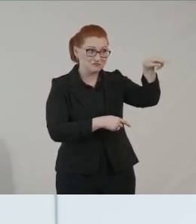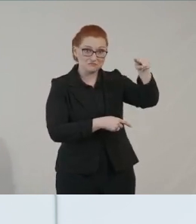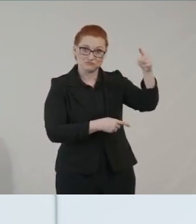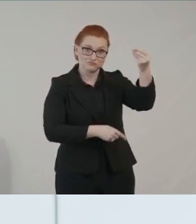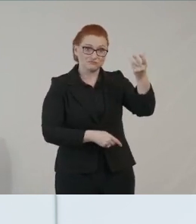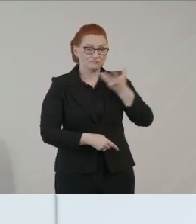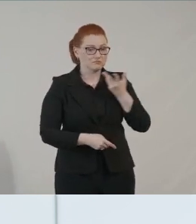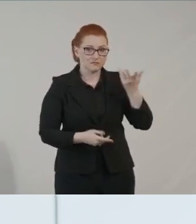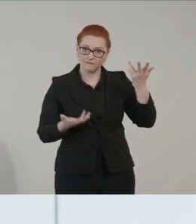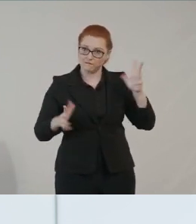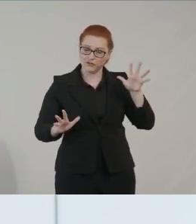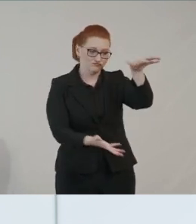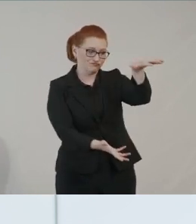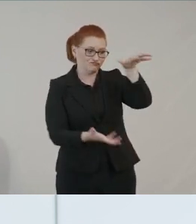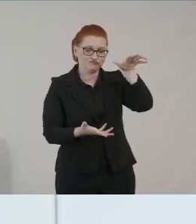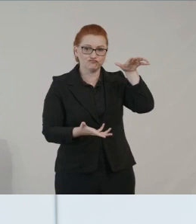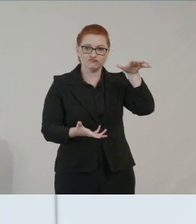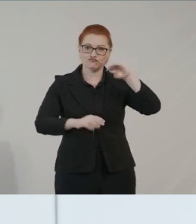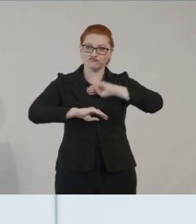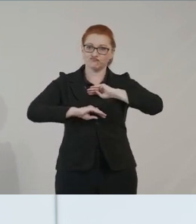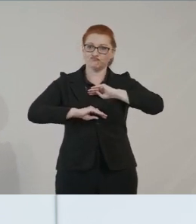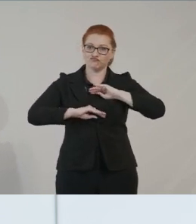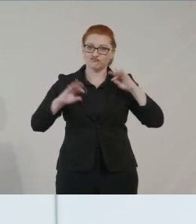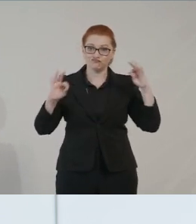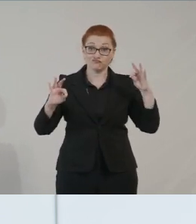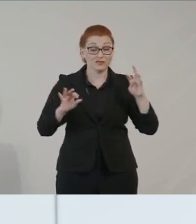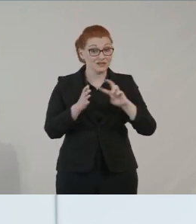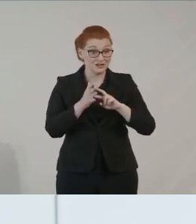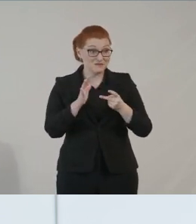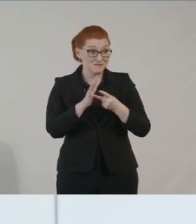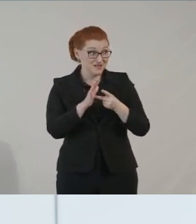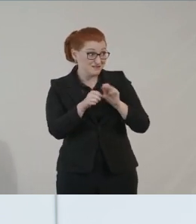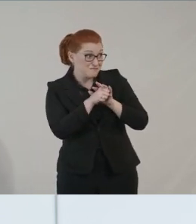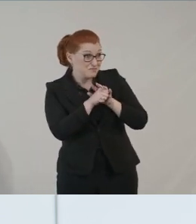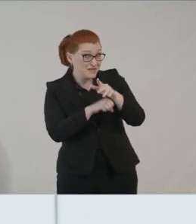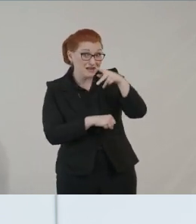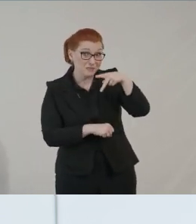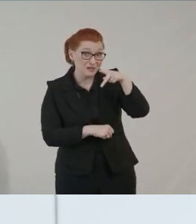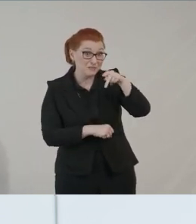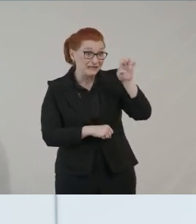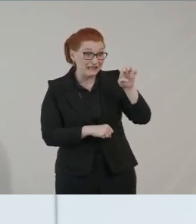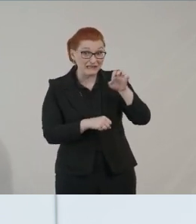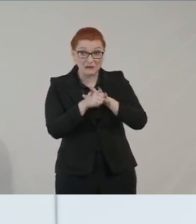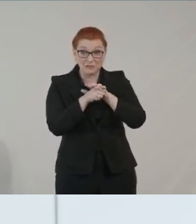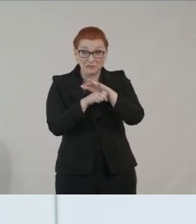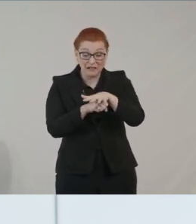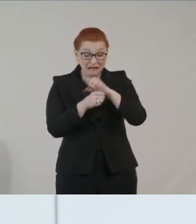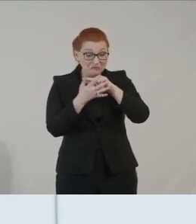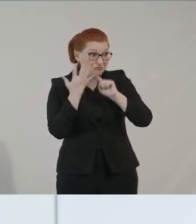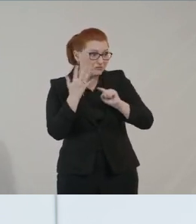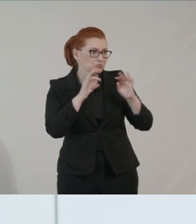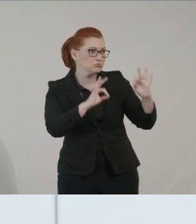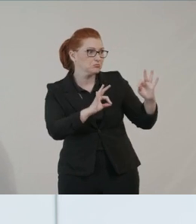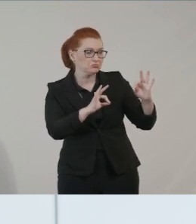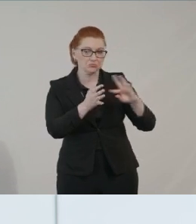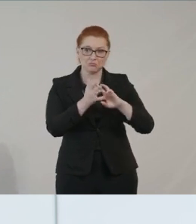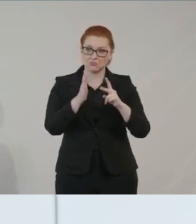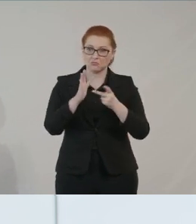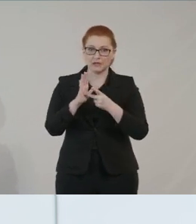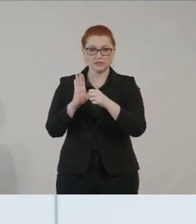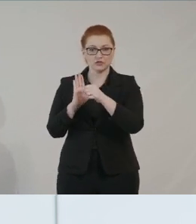supplies, so those elective surgeries that have been delayed or those outpatient surgical centers that can